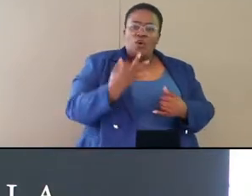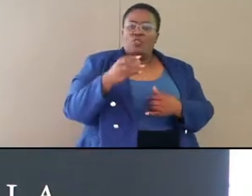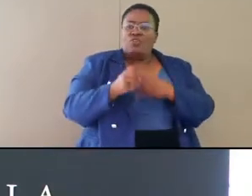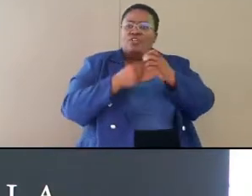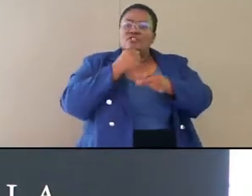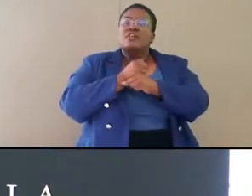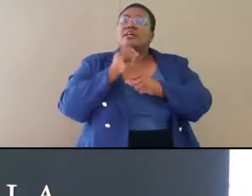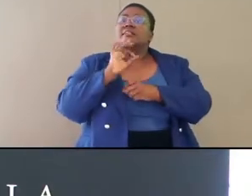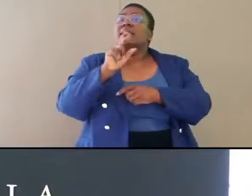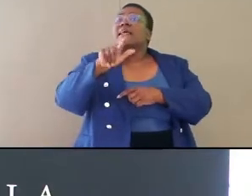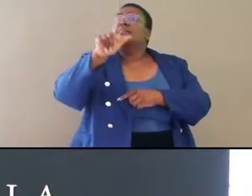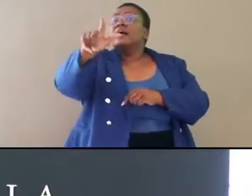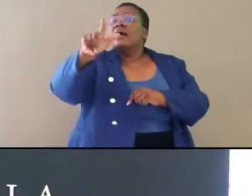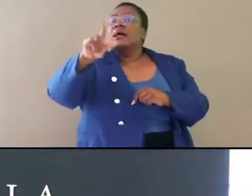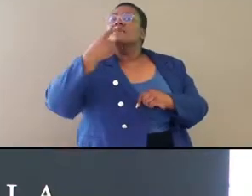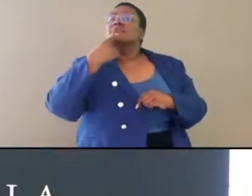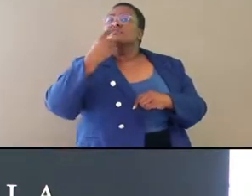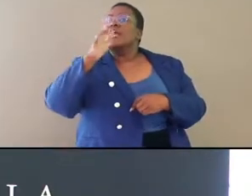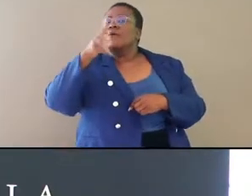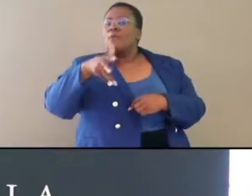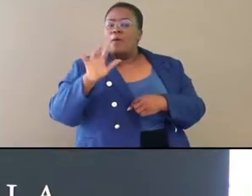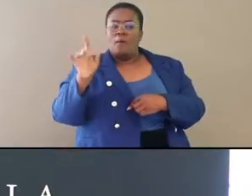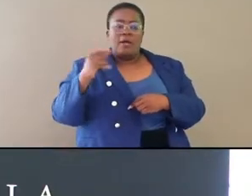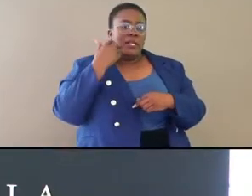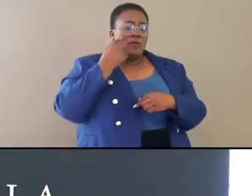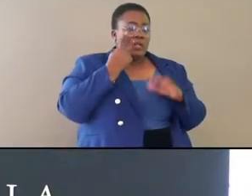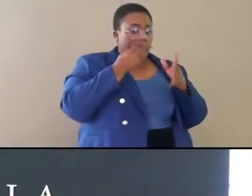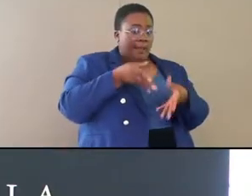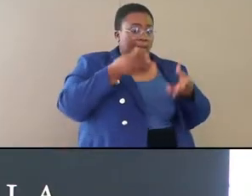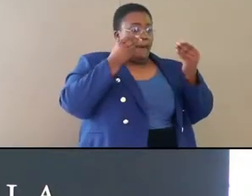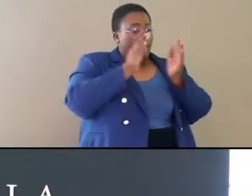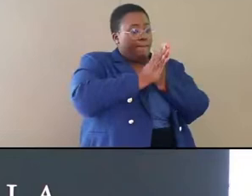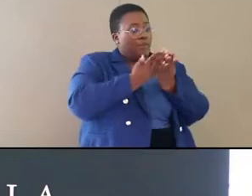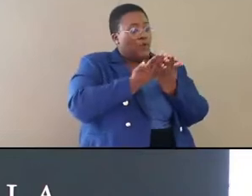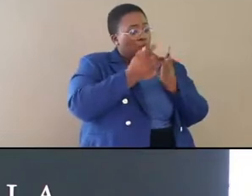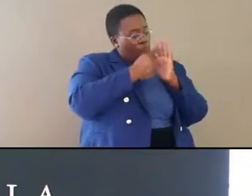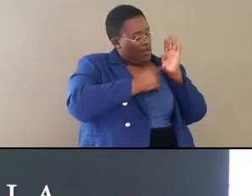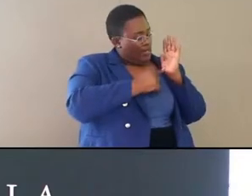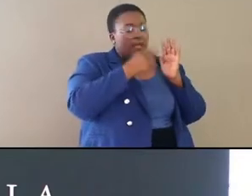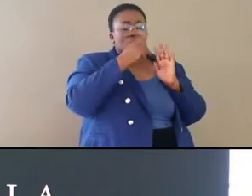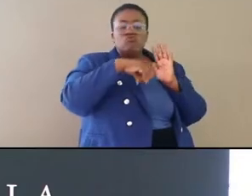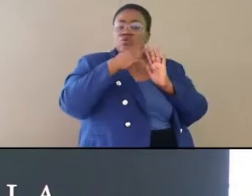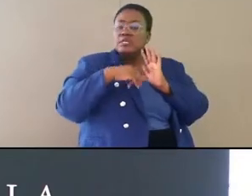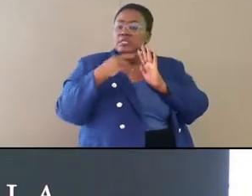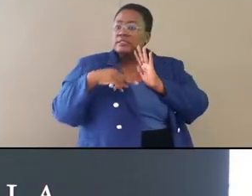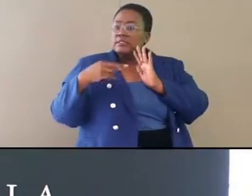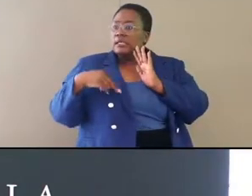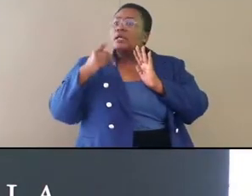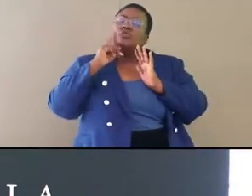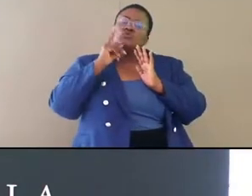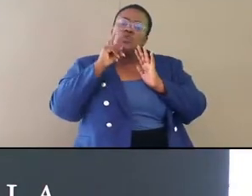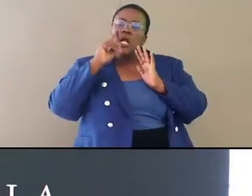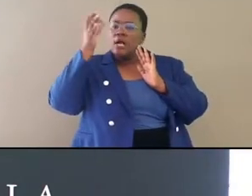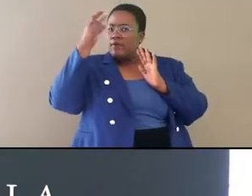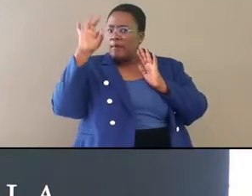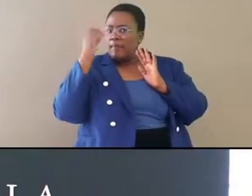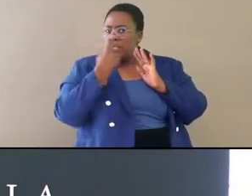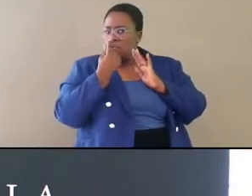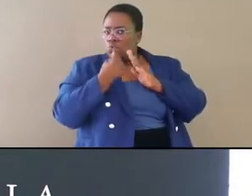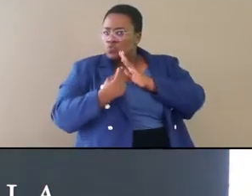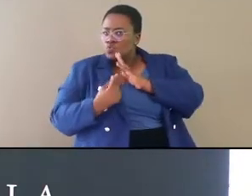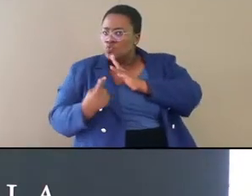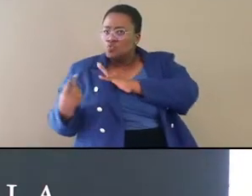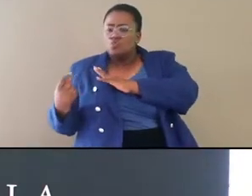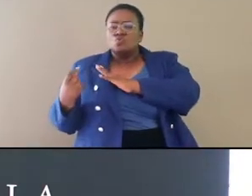line say? When they pick up this document and they read it, when they look at all the things that government did to change their lives,